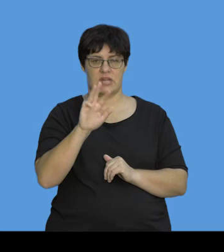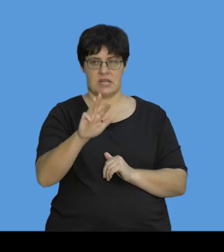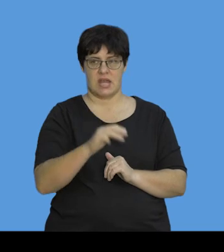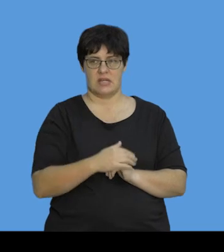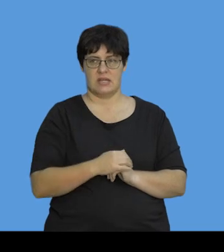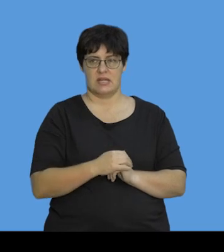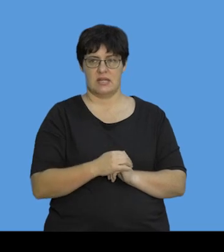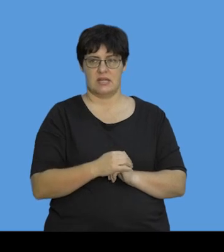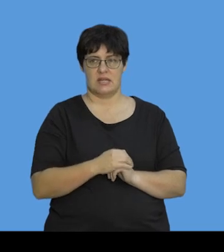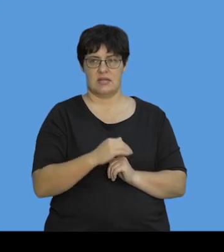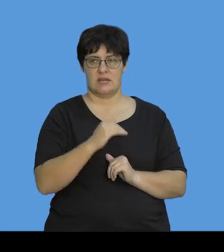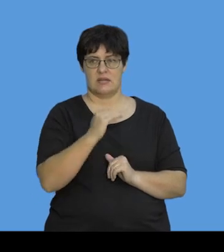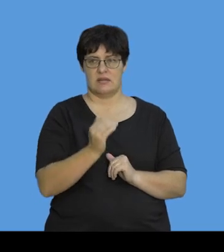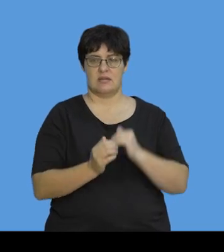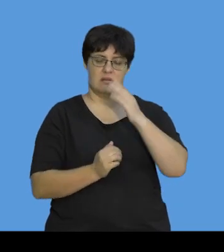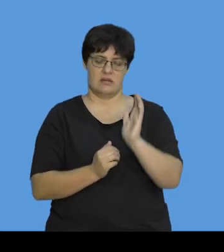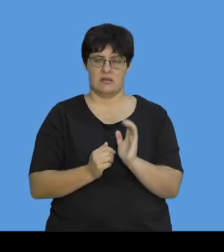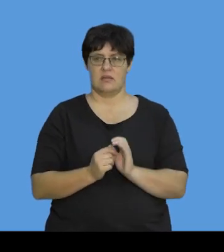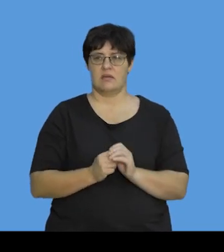times minus 30.